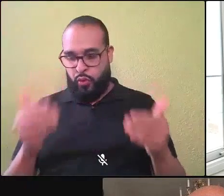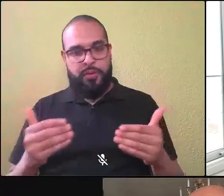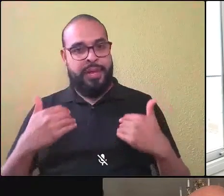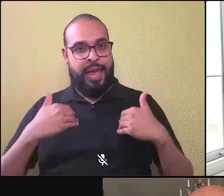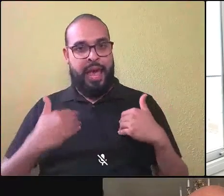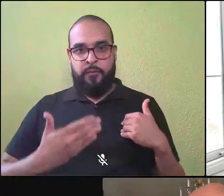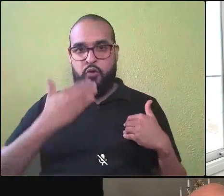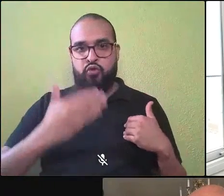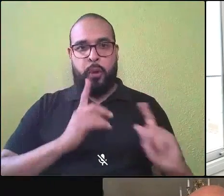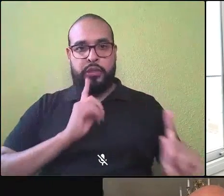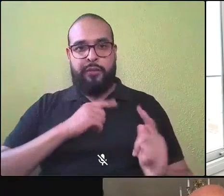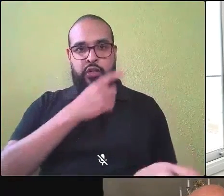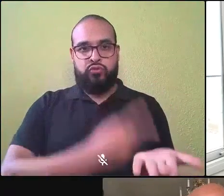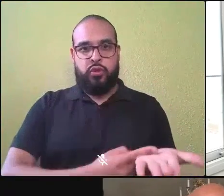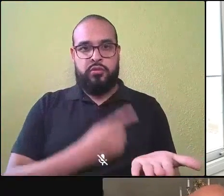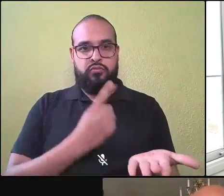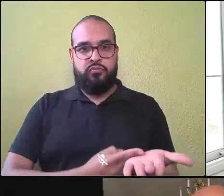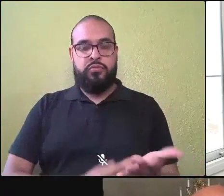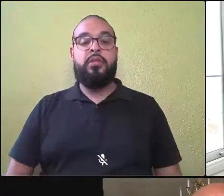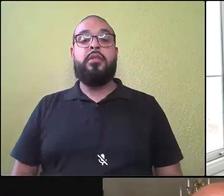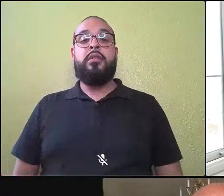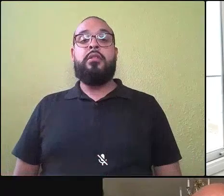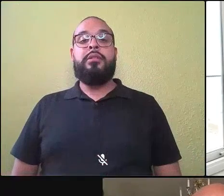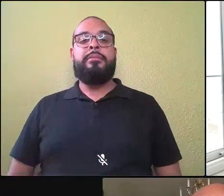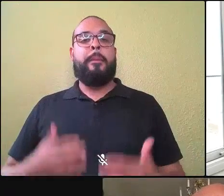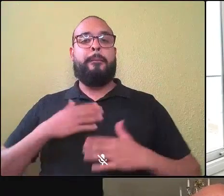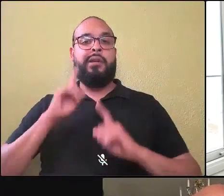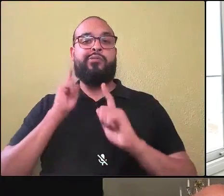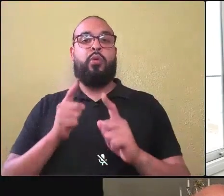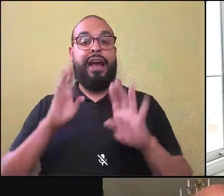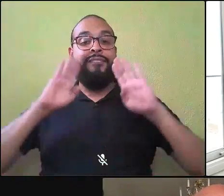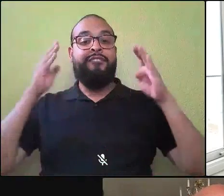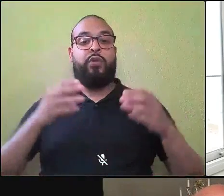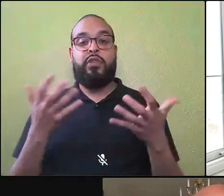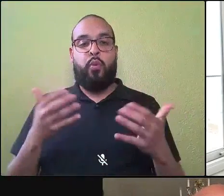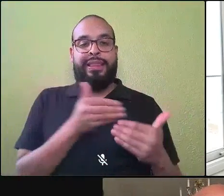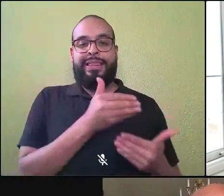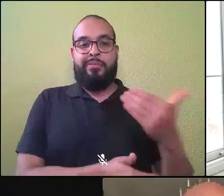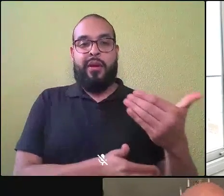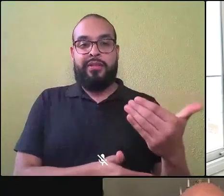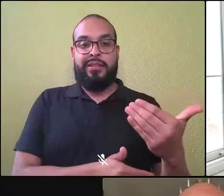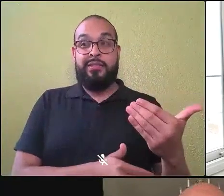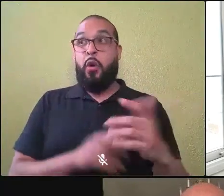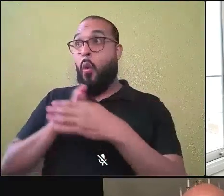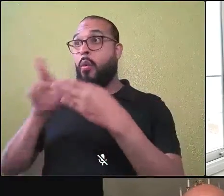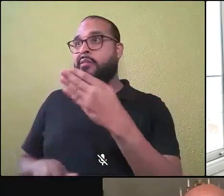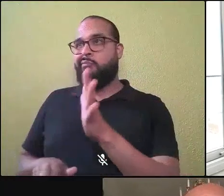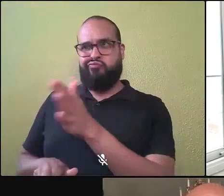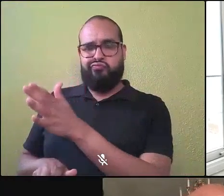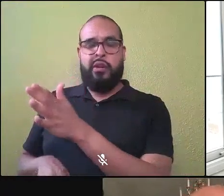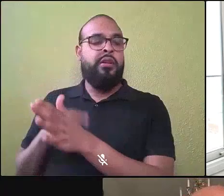I focus on the process and not on the outcome, then I'm not